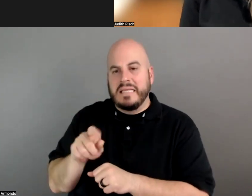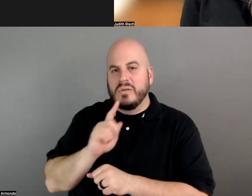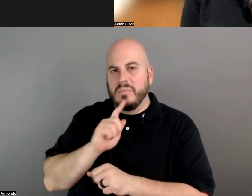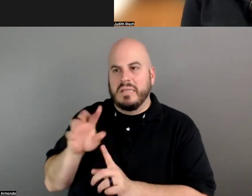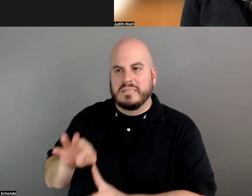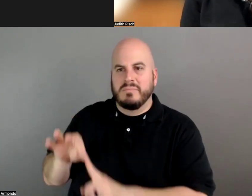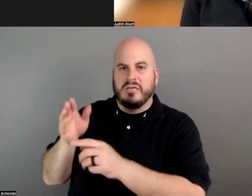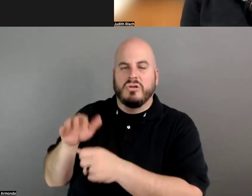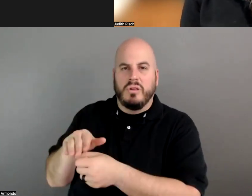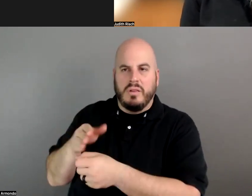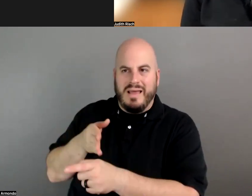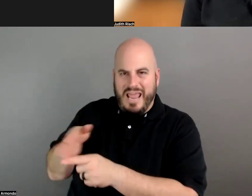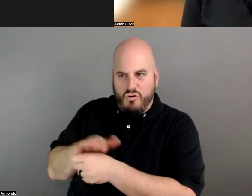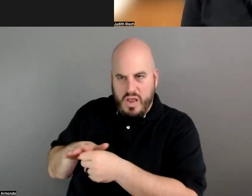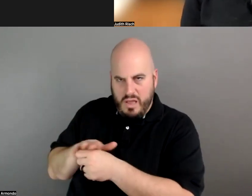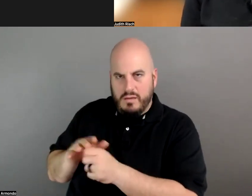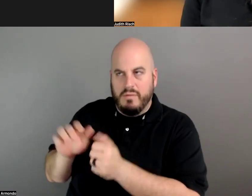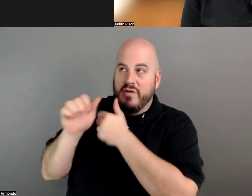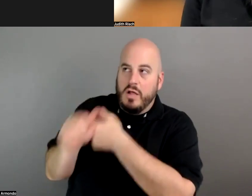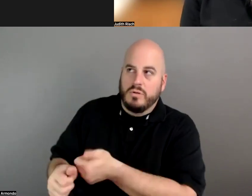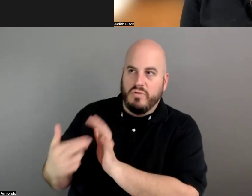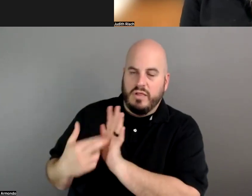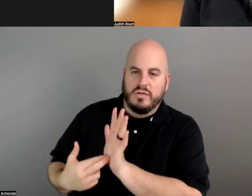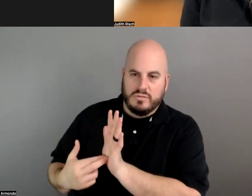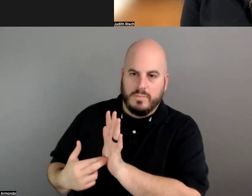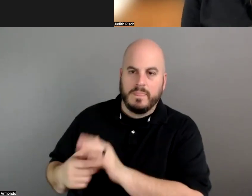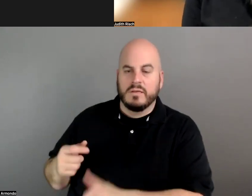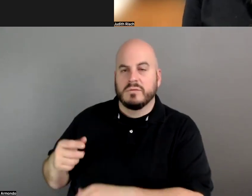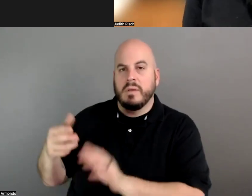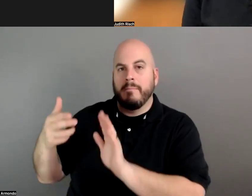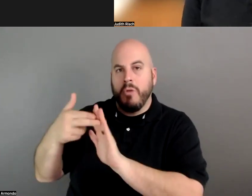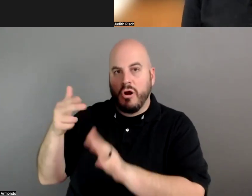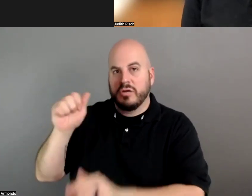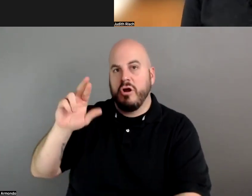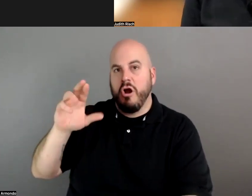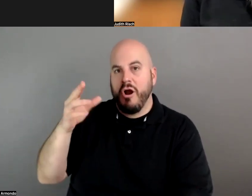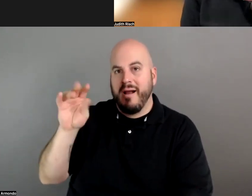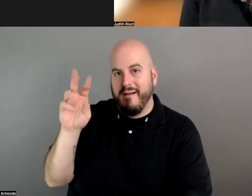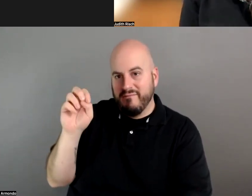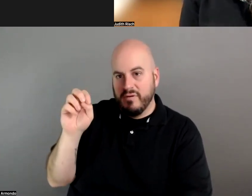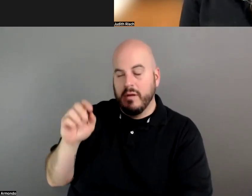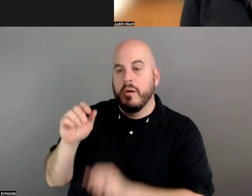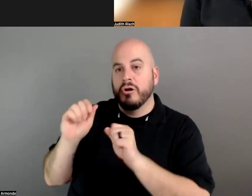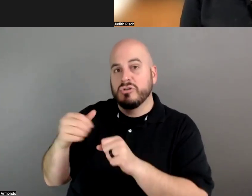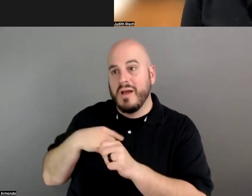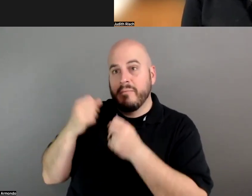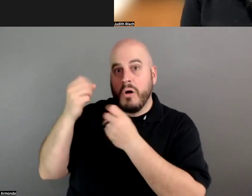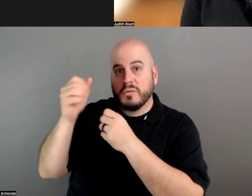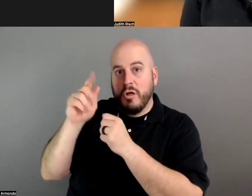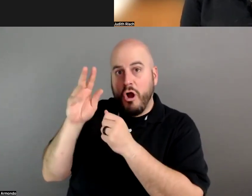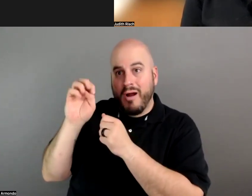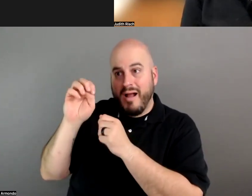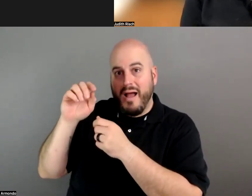area according to the regulation. So it needs to be in an area marked archive. But could you have multiple archives on